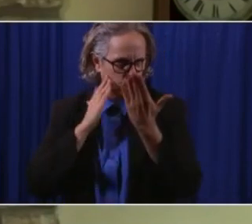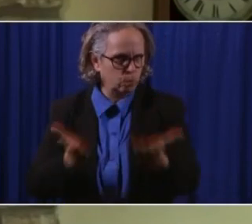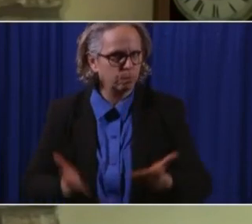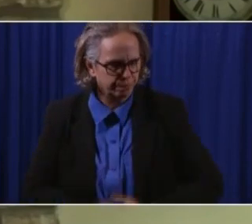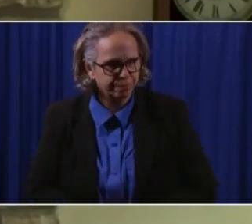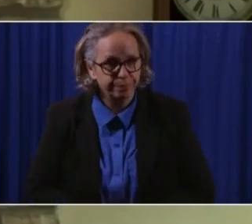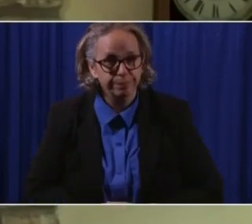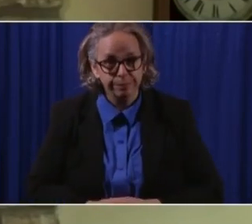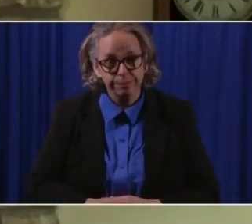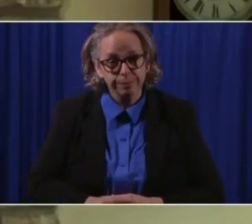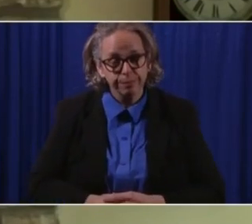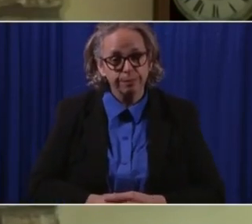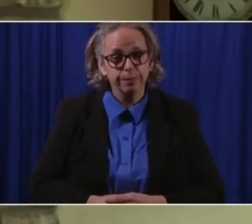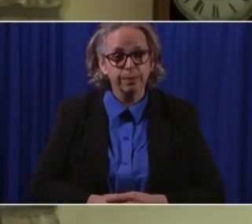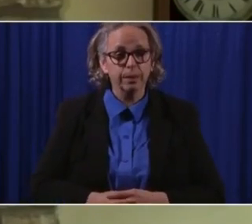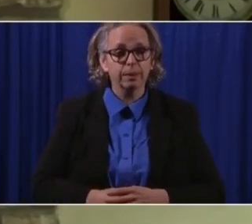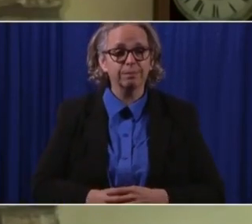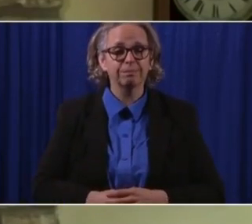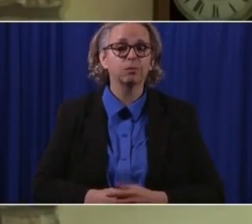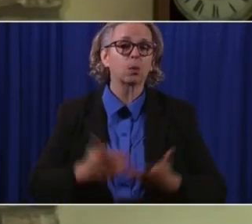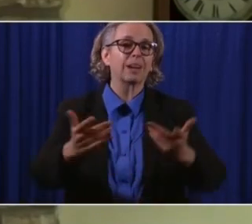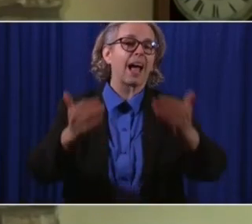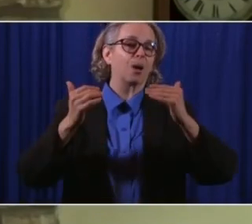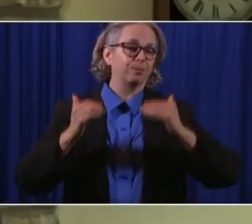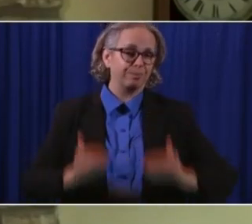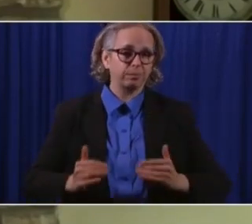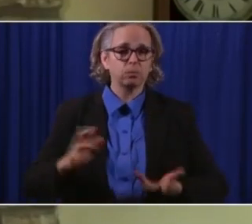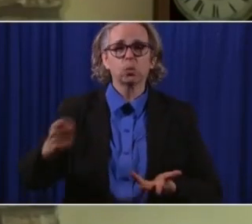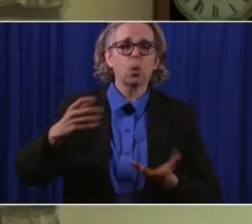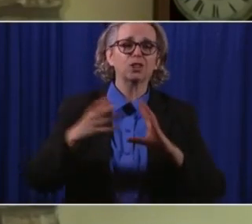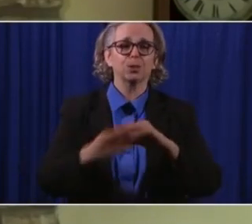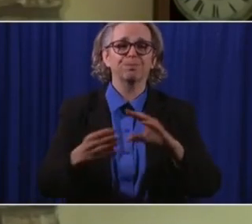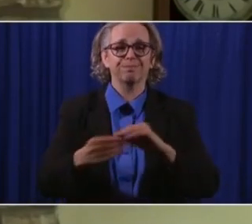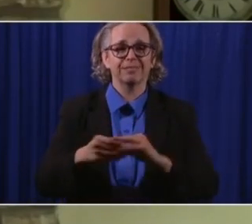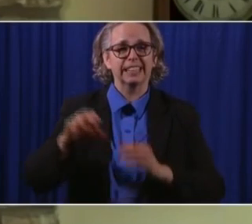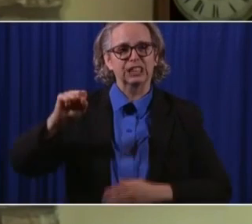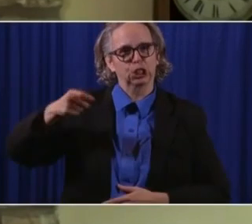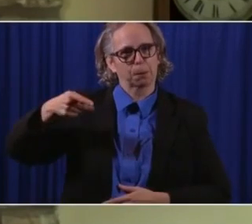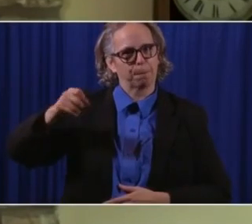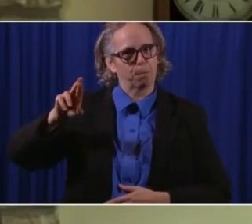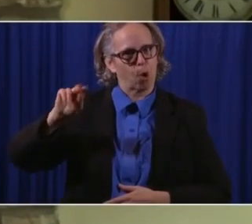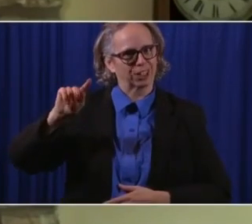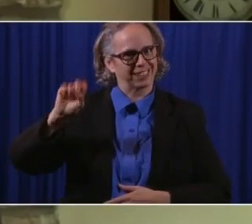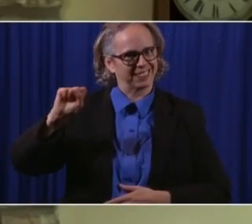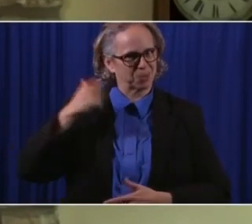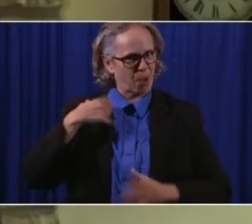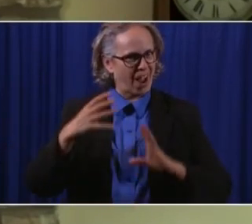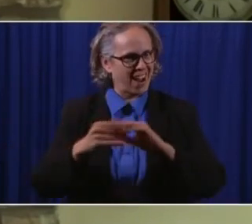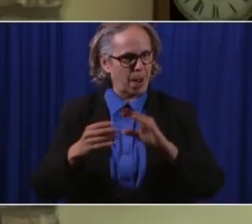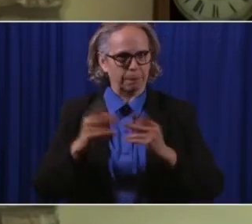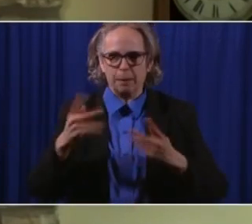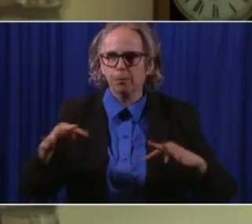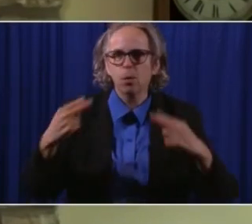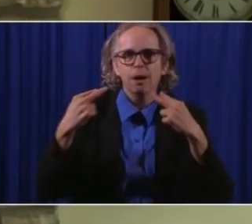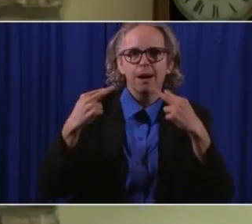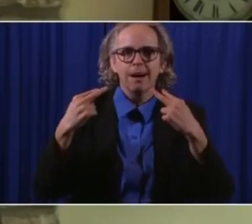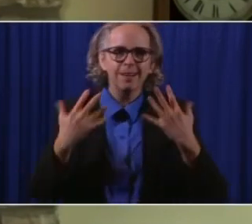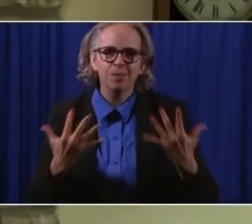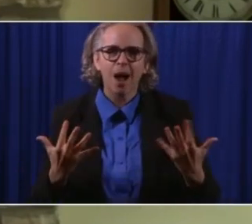So today, we're going to talk about sports. I know a much anticipated subject by many